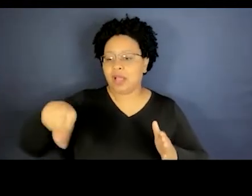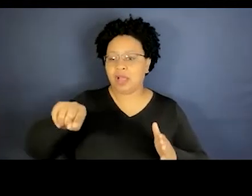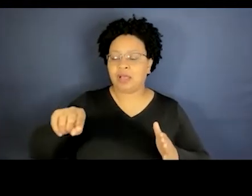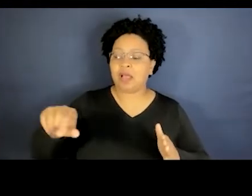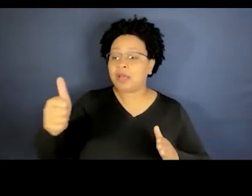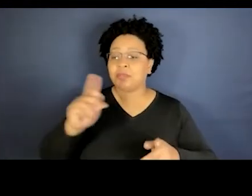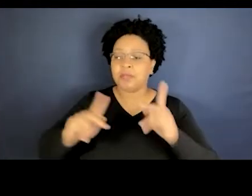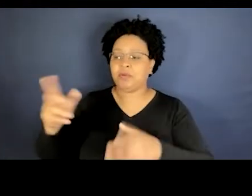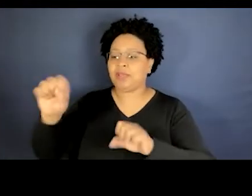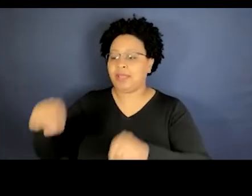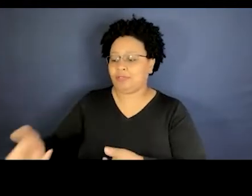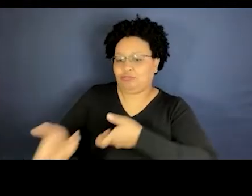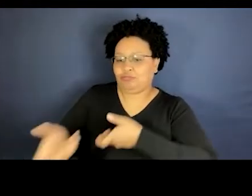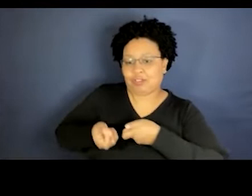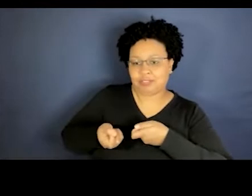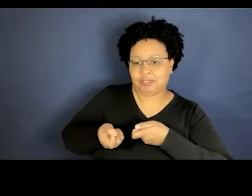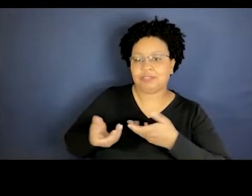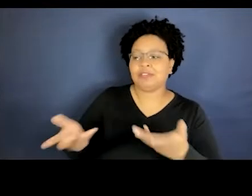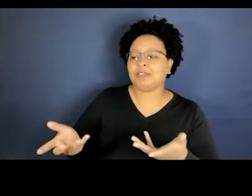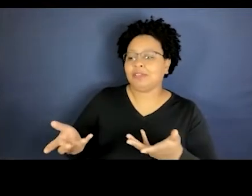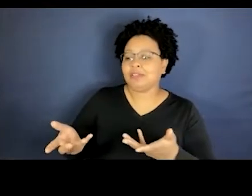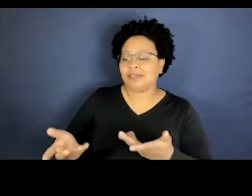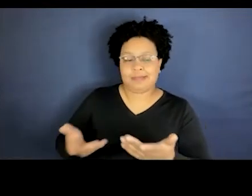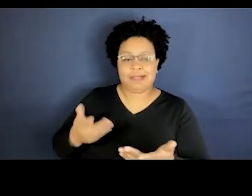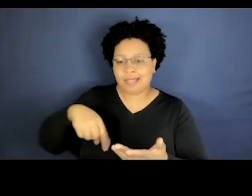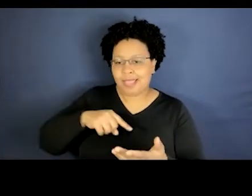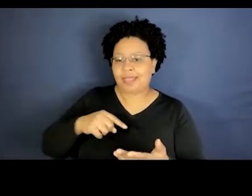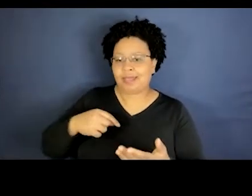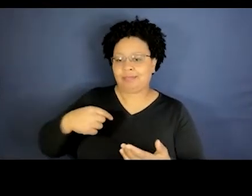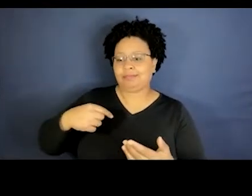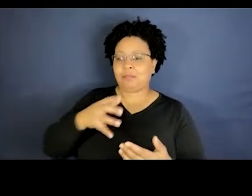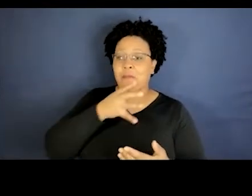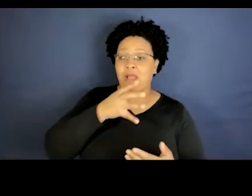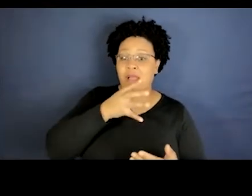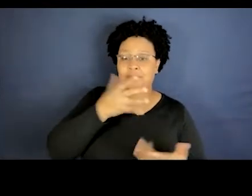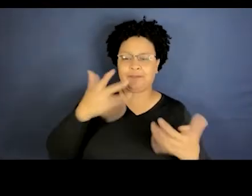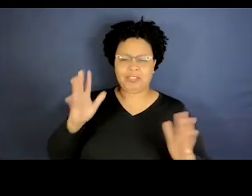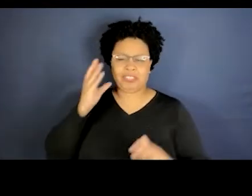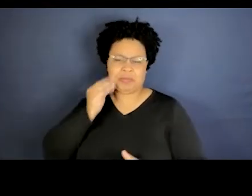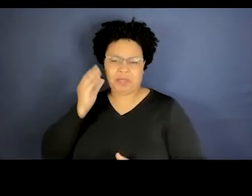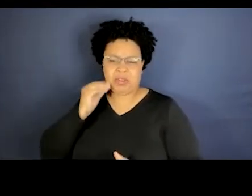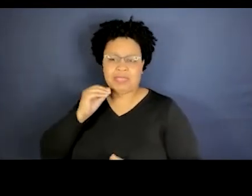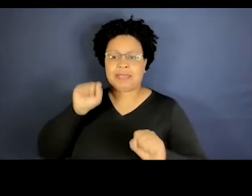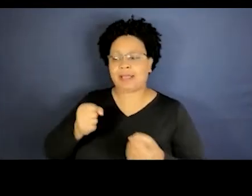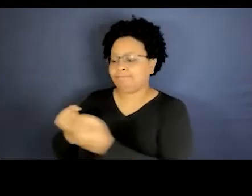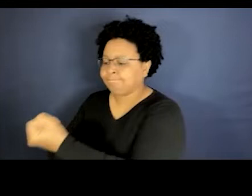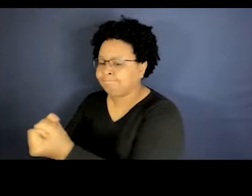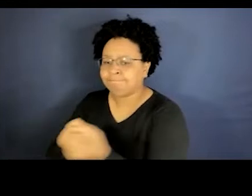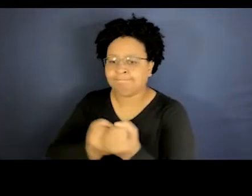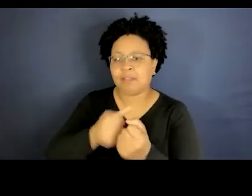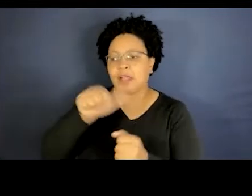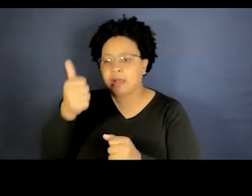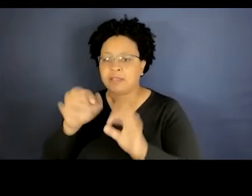another family as they are peer coaches and advocates within their community. And this meshes and